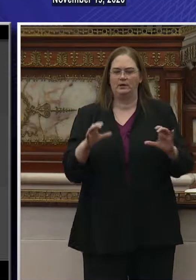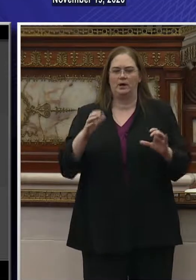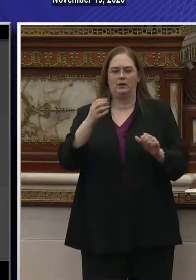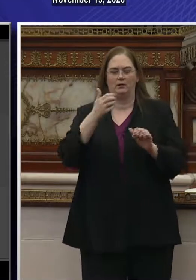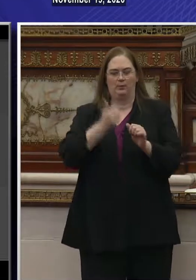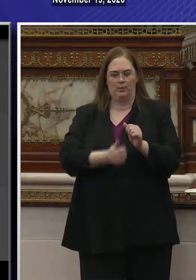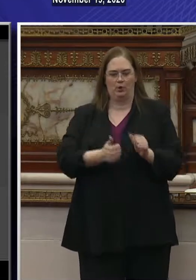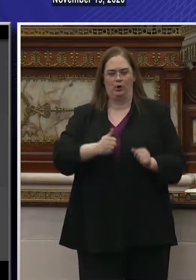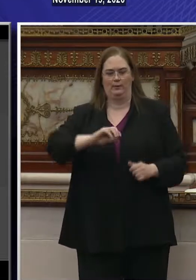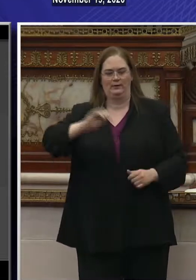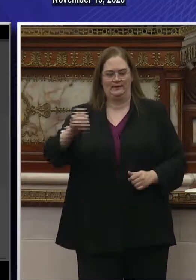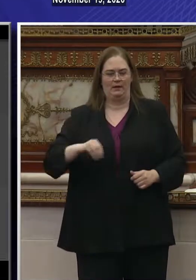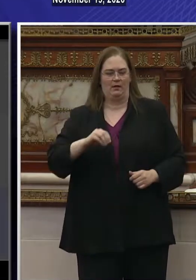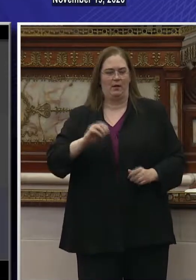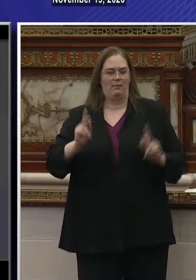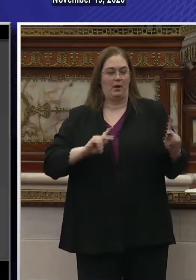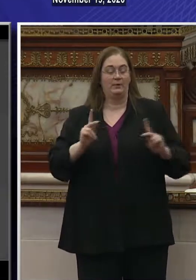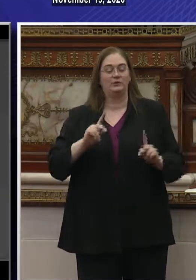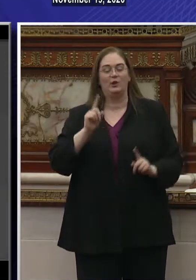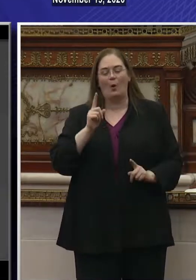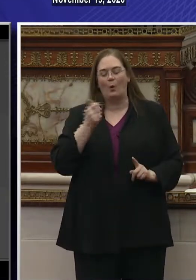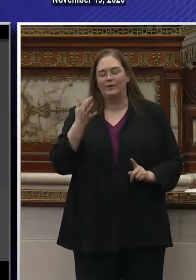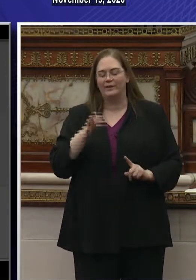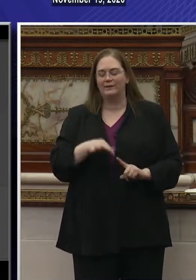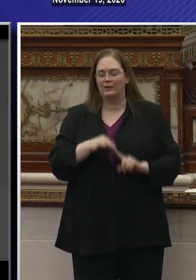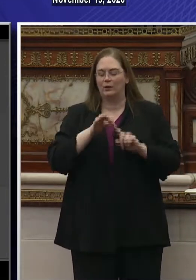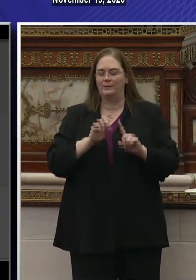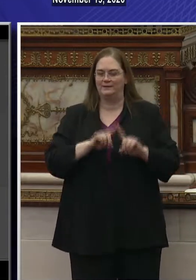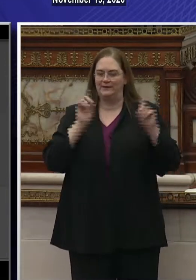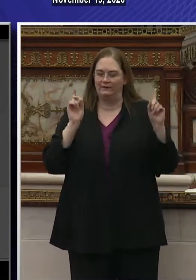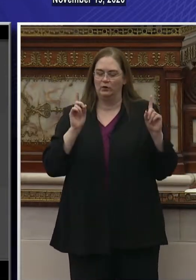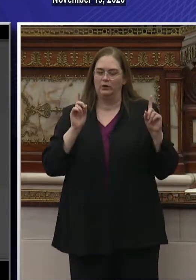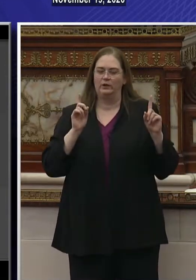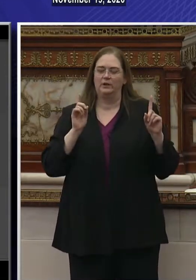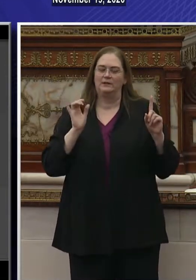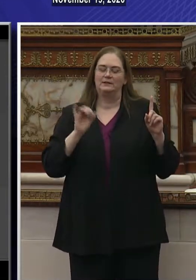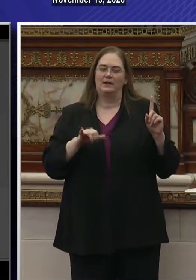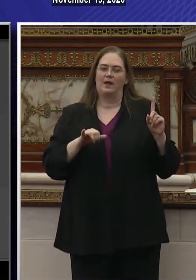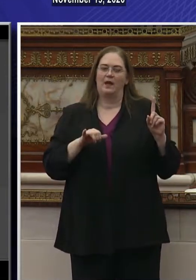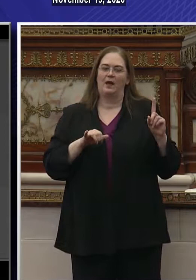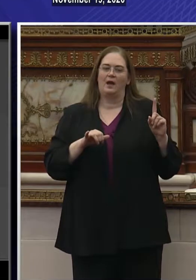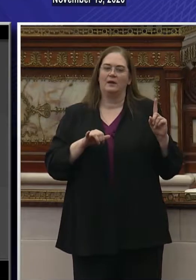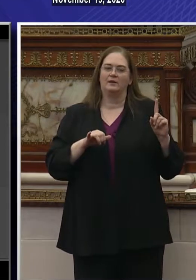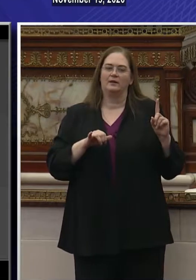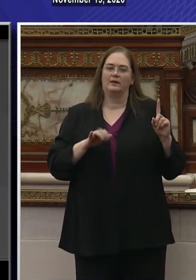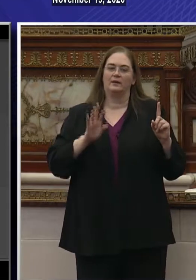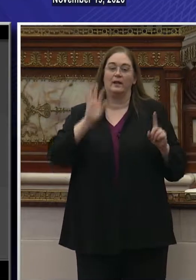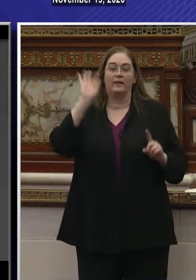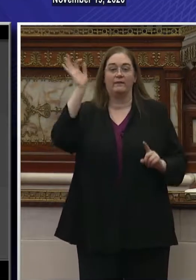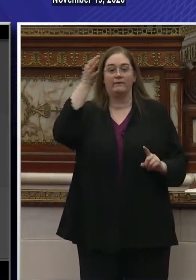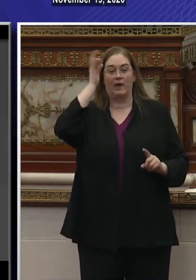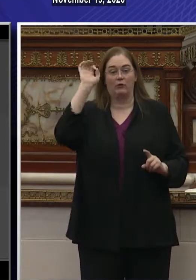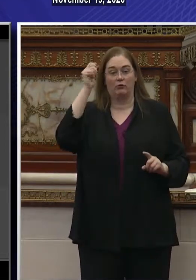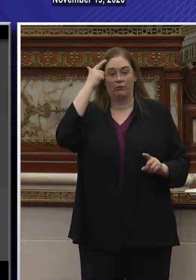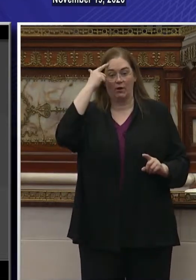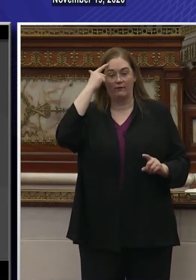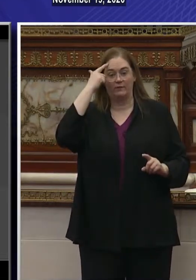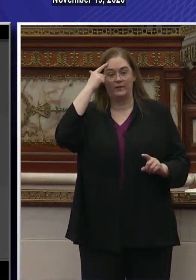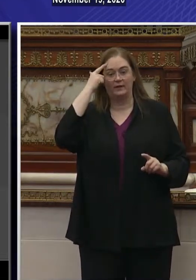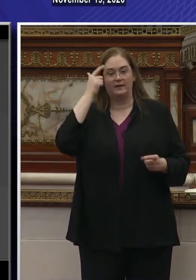a per capita basis. The only thing that's a little bit different is that the federal government is making